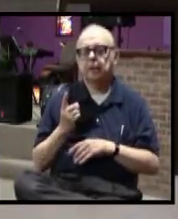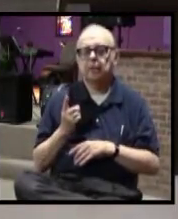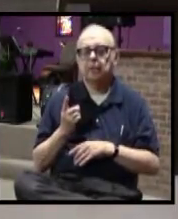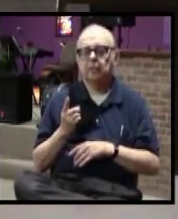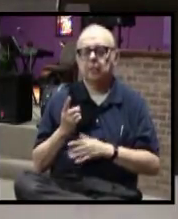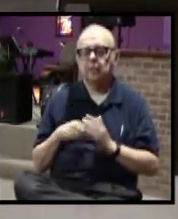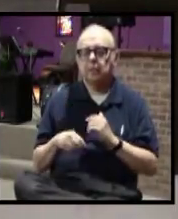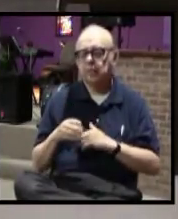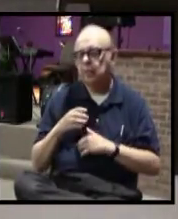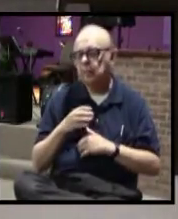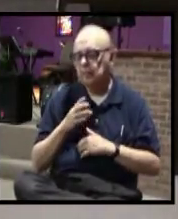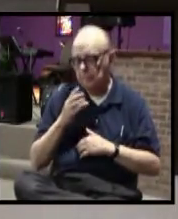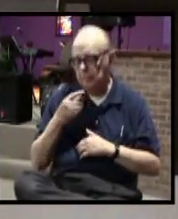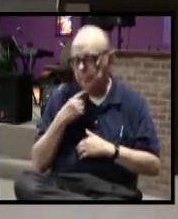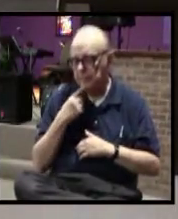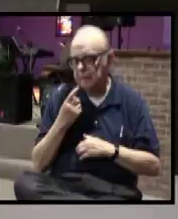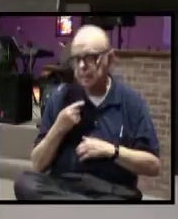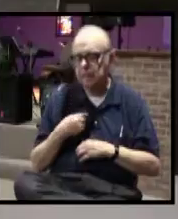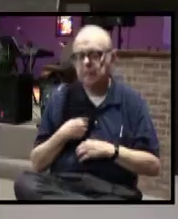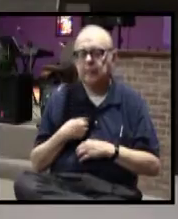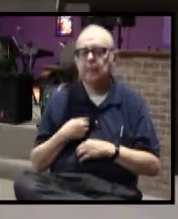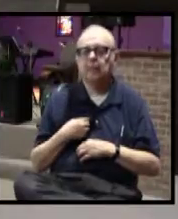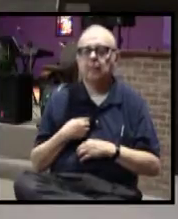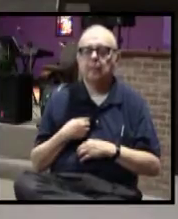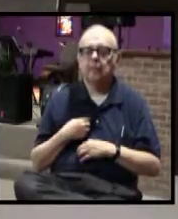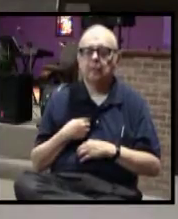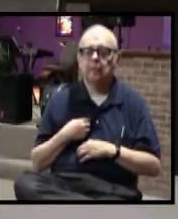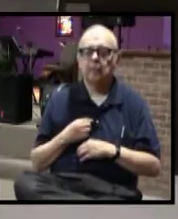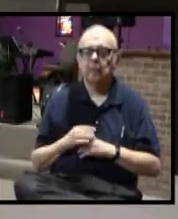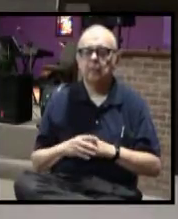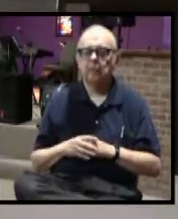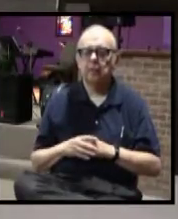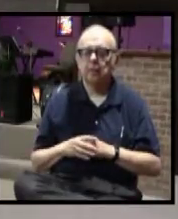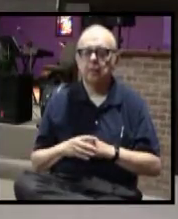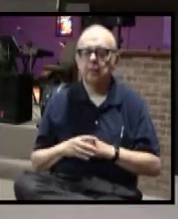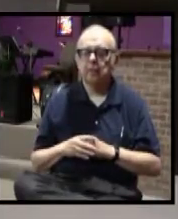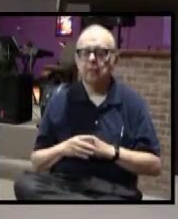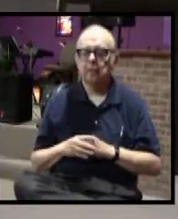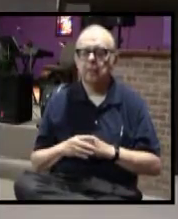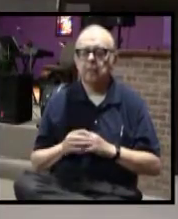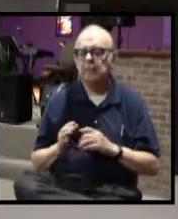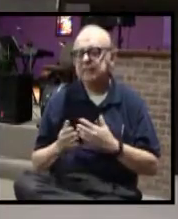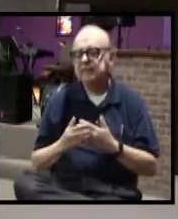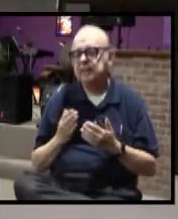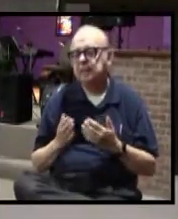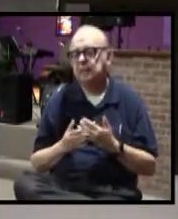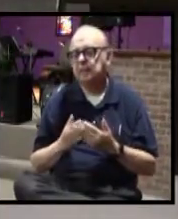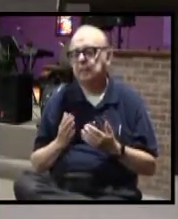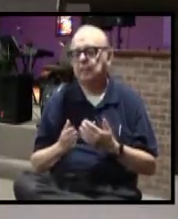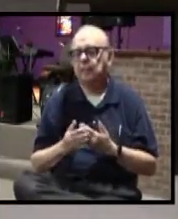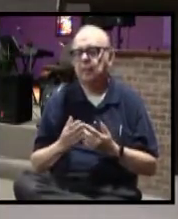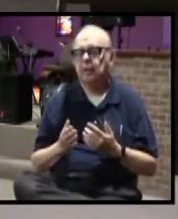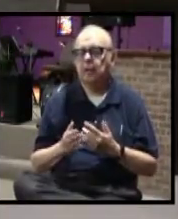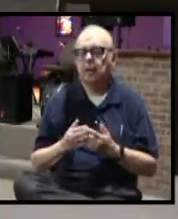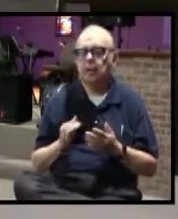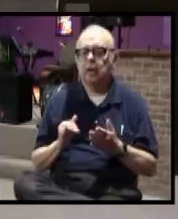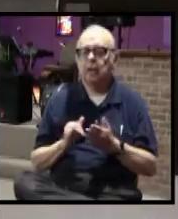Usually, I have to figure out what Christopher's trying to say. As his manner of speaking, it's very straightforward. Very black and white.